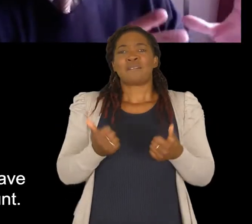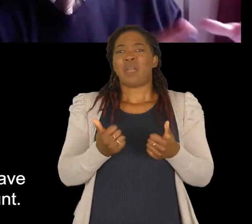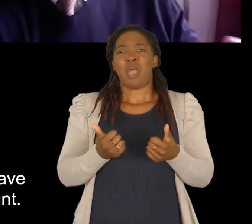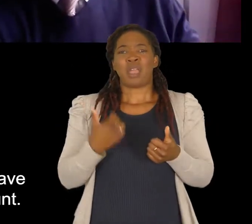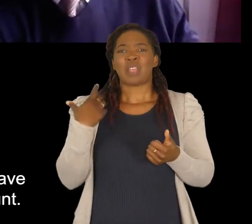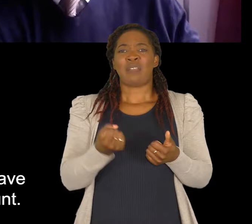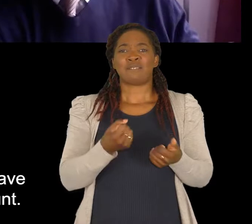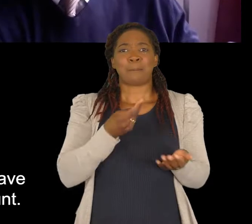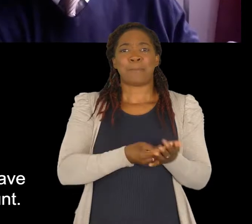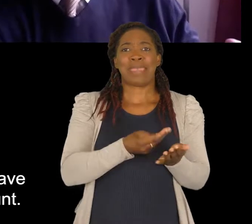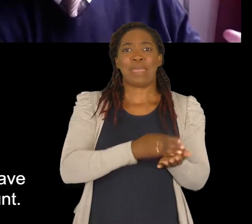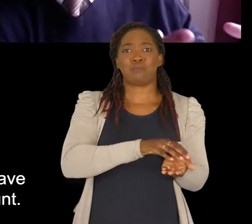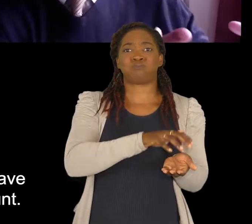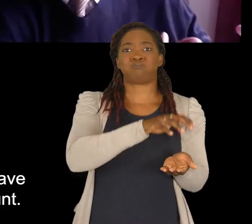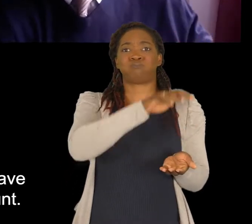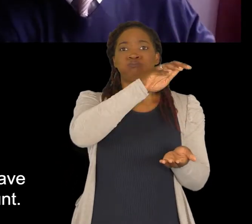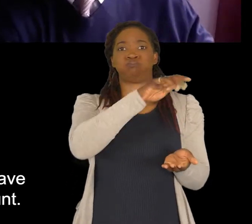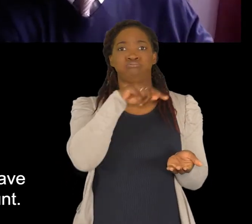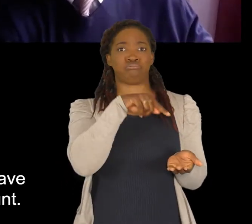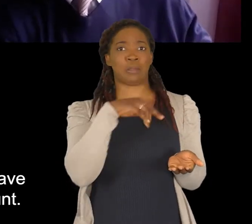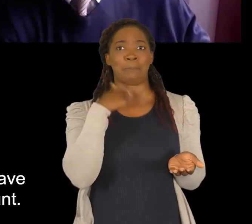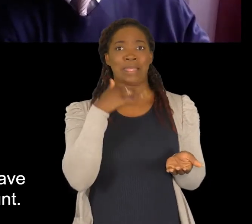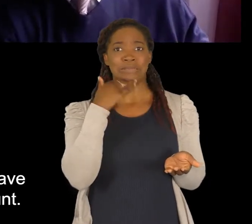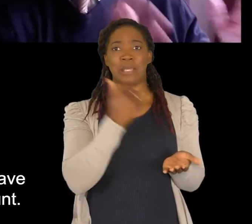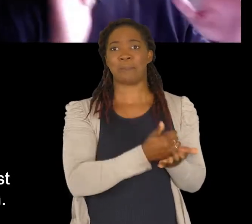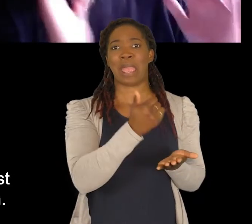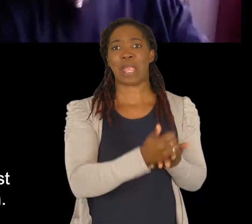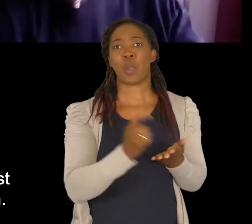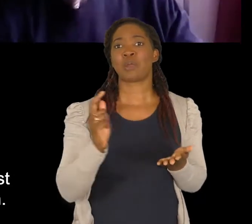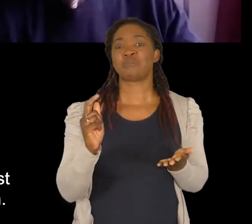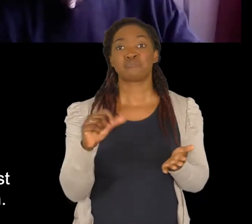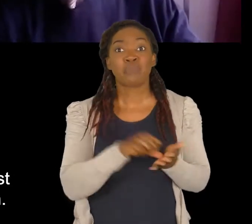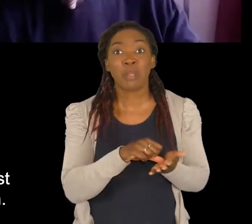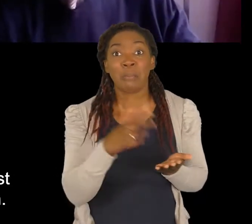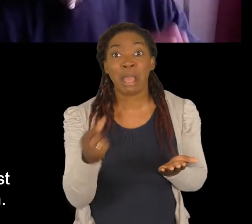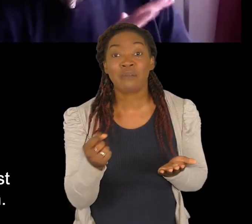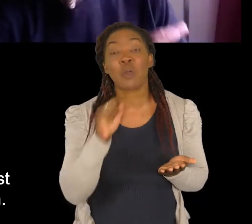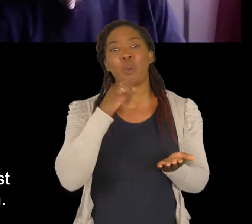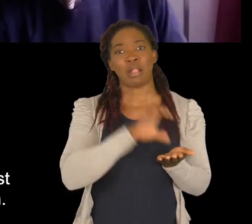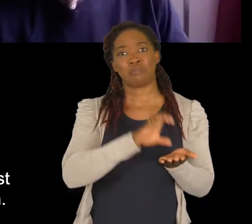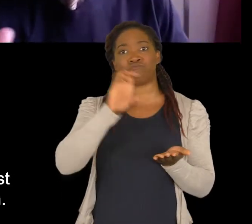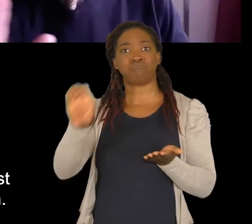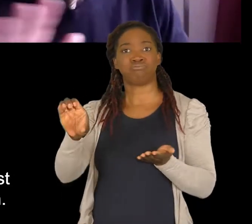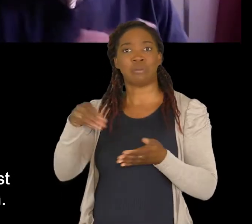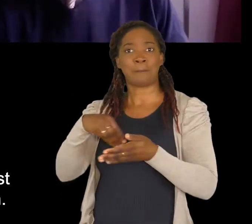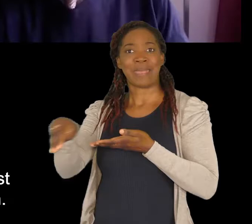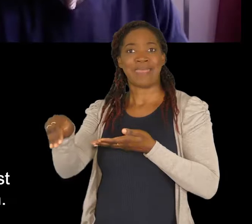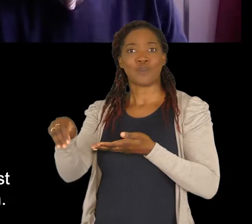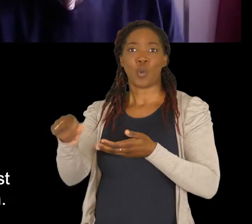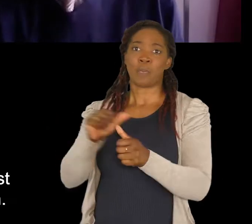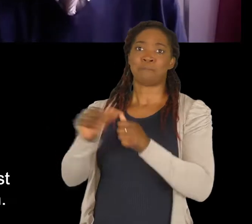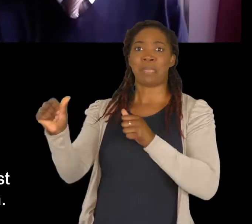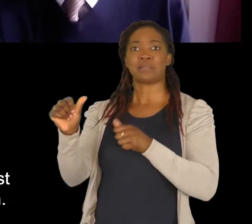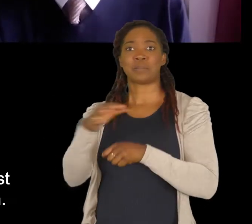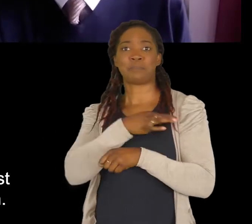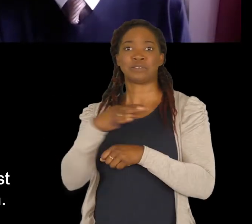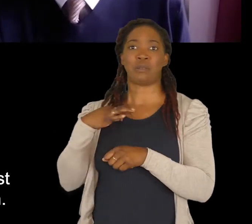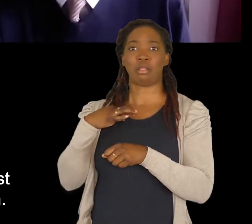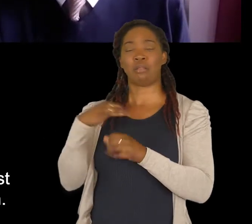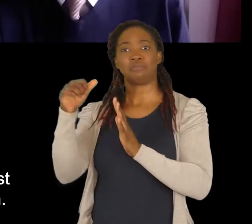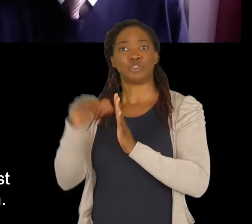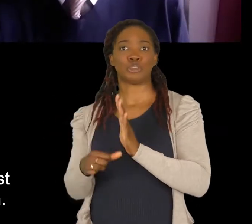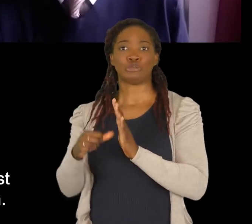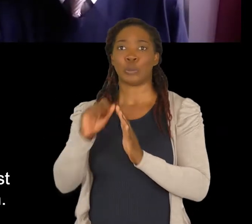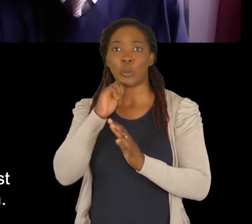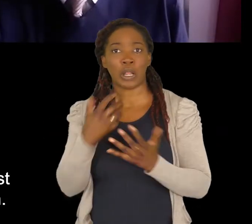okay. I've got a bank balance. I've got money in the account. Whatever the problem is, I'll get the best medical, you know, physicians